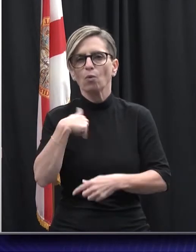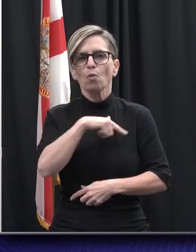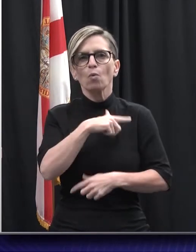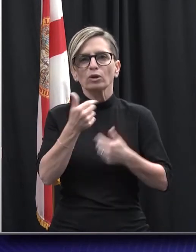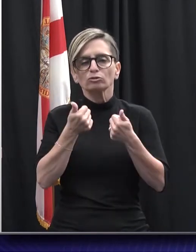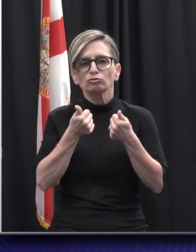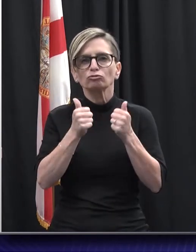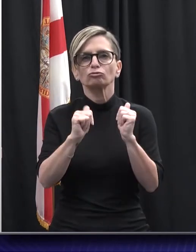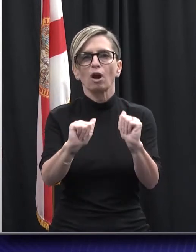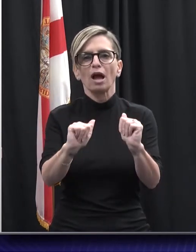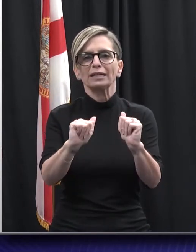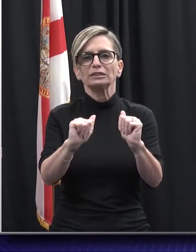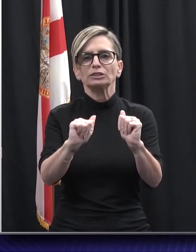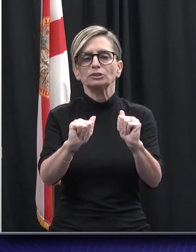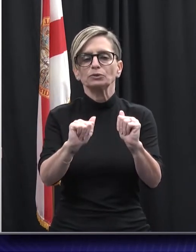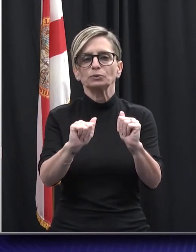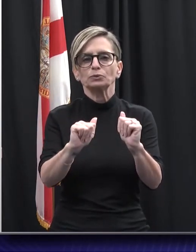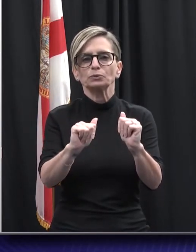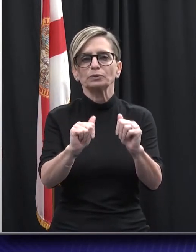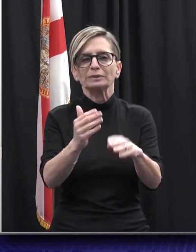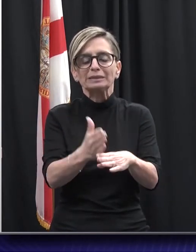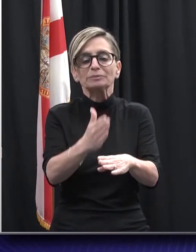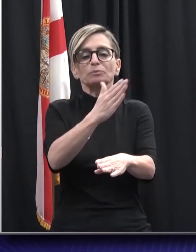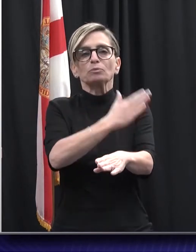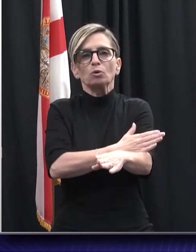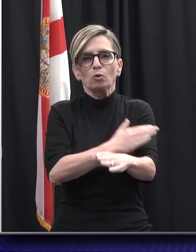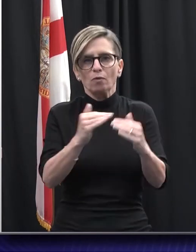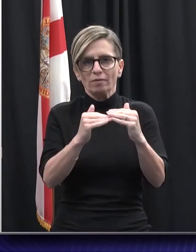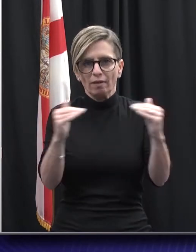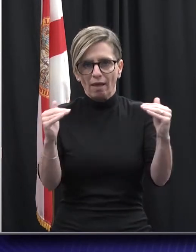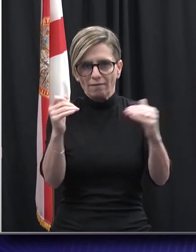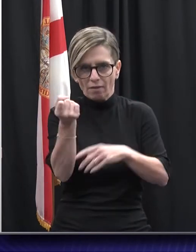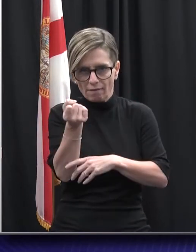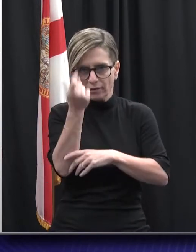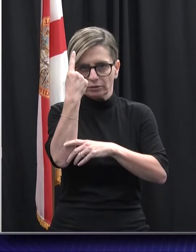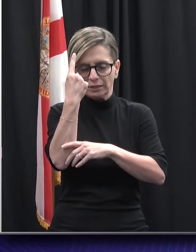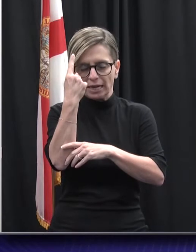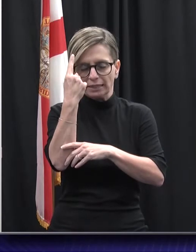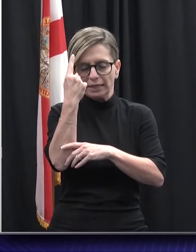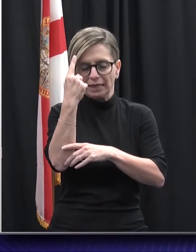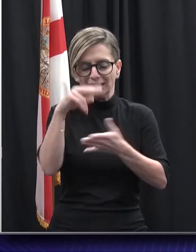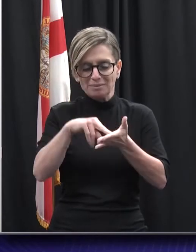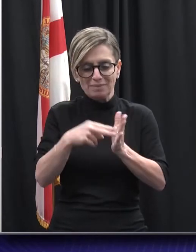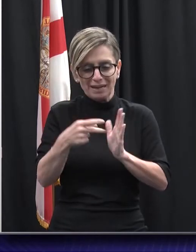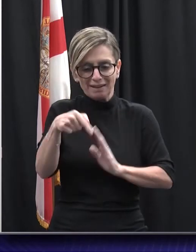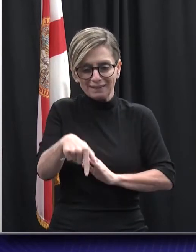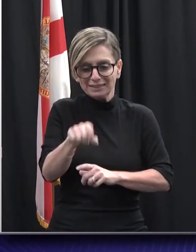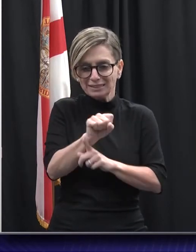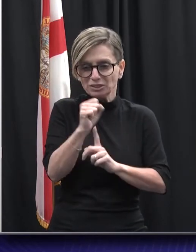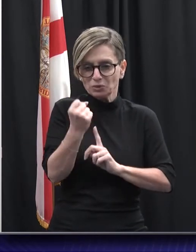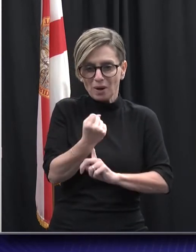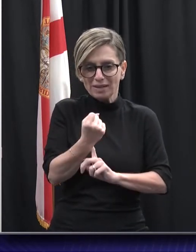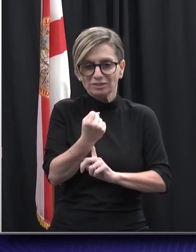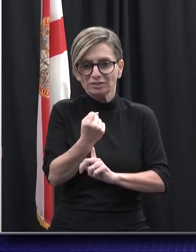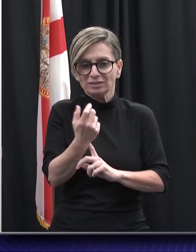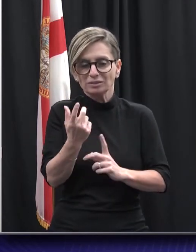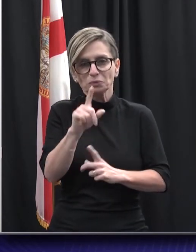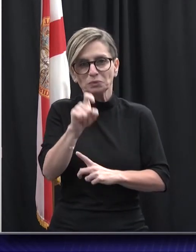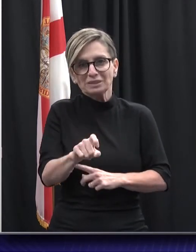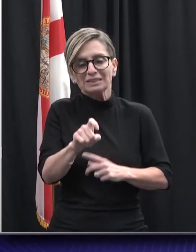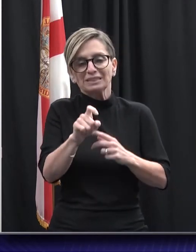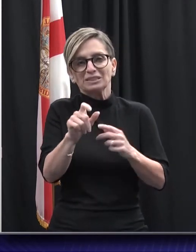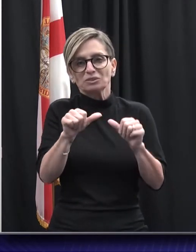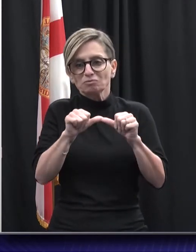just, I think, increase the level of awareness that this is a situation which has been difficult for all of us to get our heads around. This